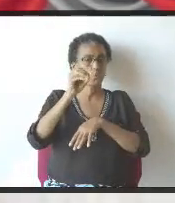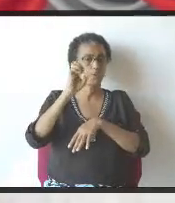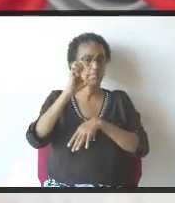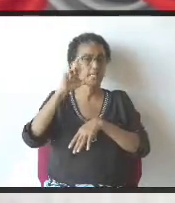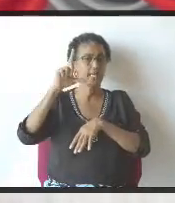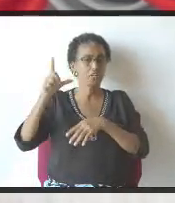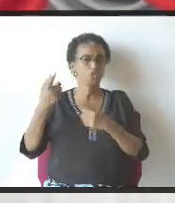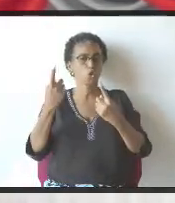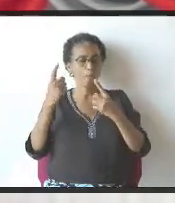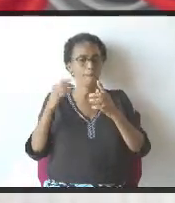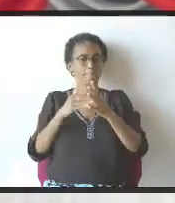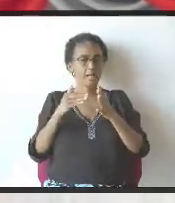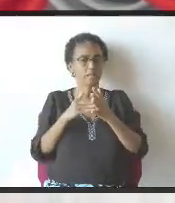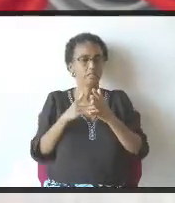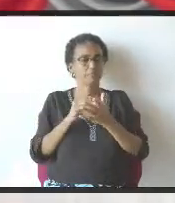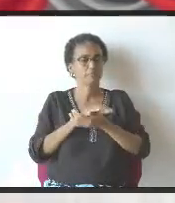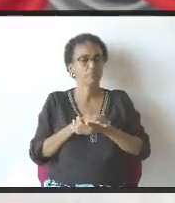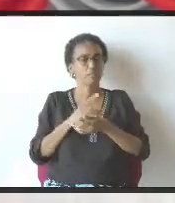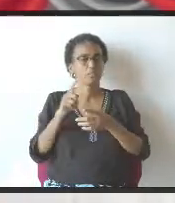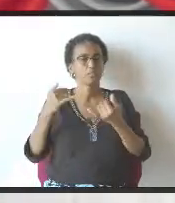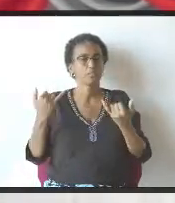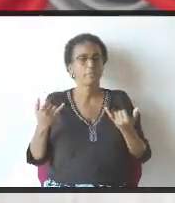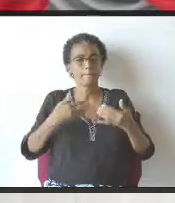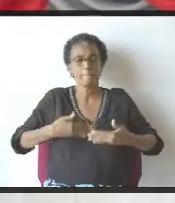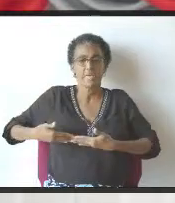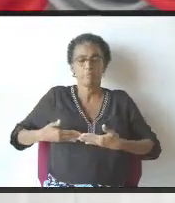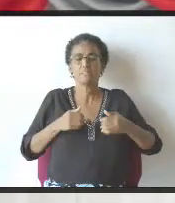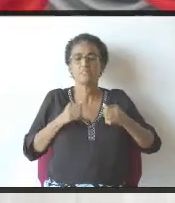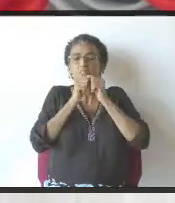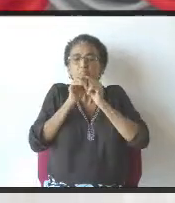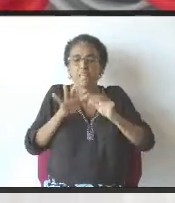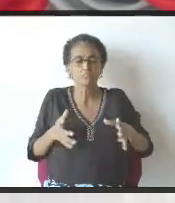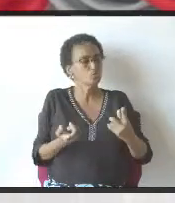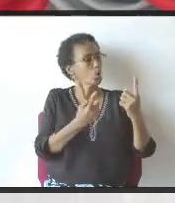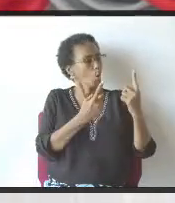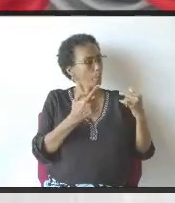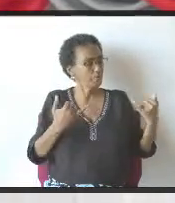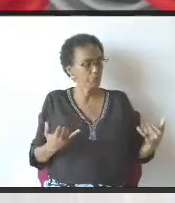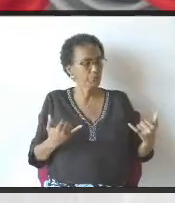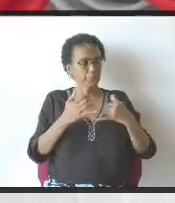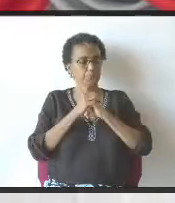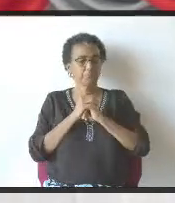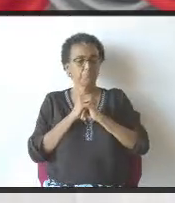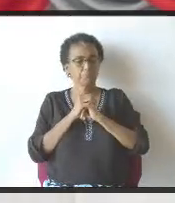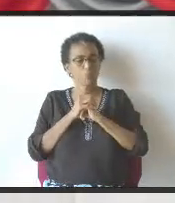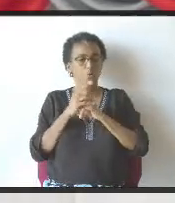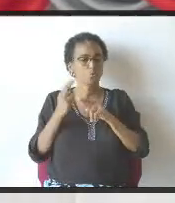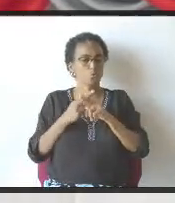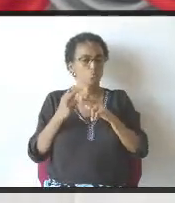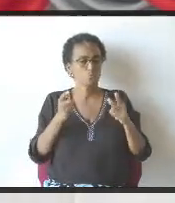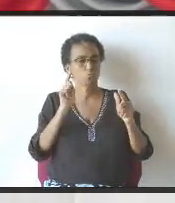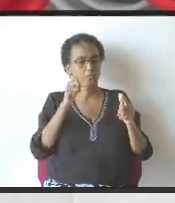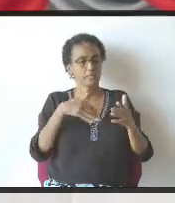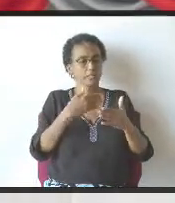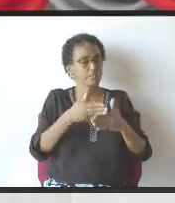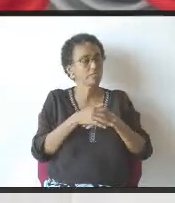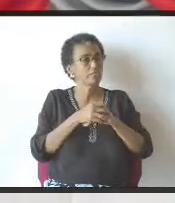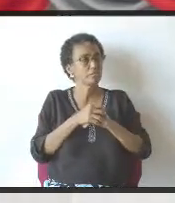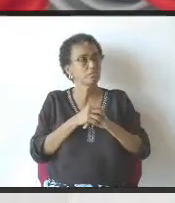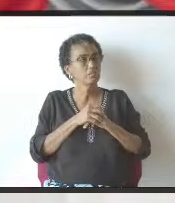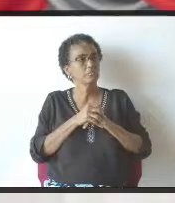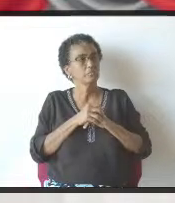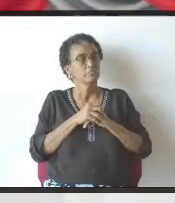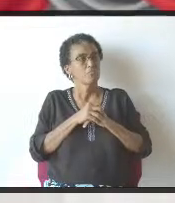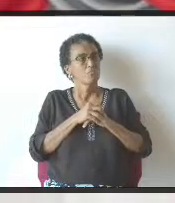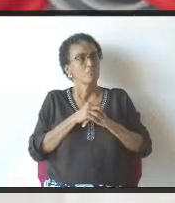put in a notice. We're gonna be having a baby blessing, so the persons who are here for the baby to be blessed, just put in a notice, because that will be done in a little